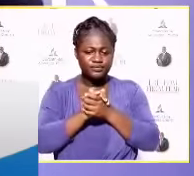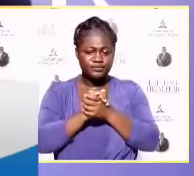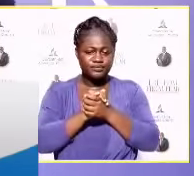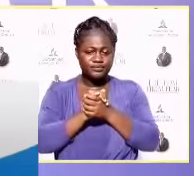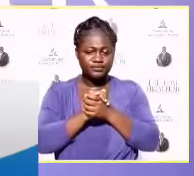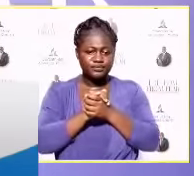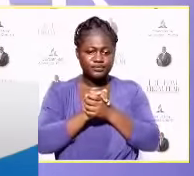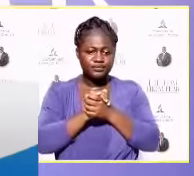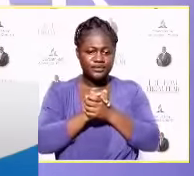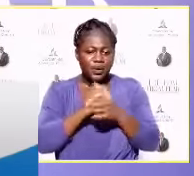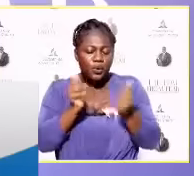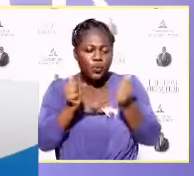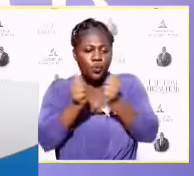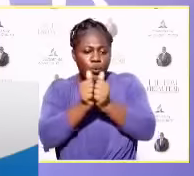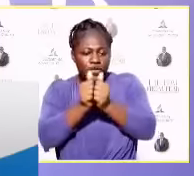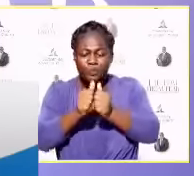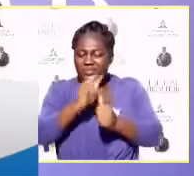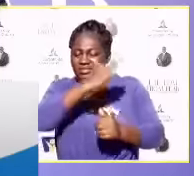with the unlawful deeds.